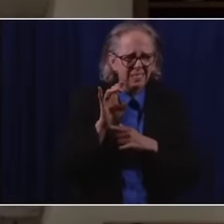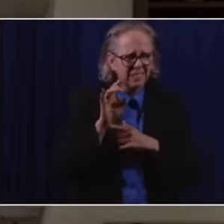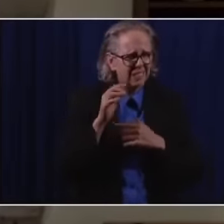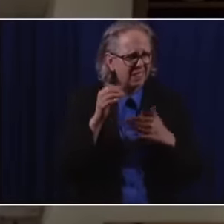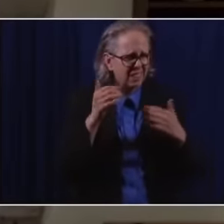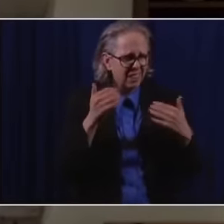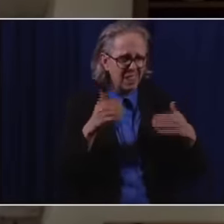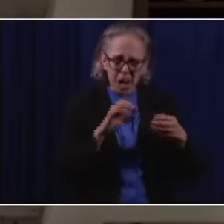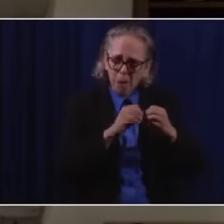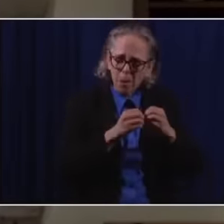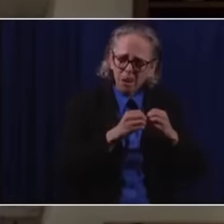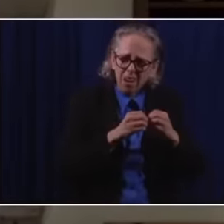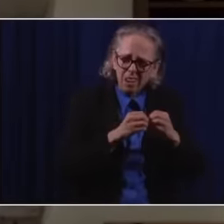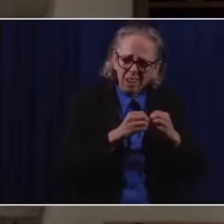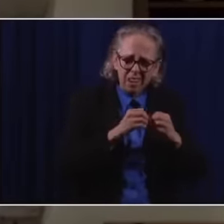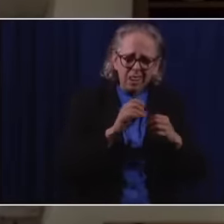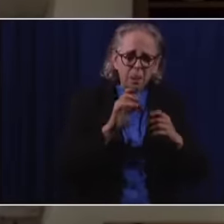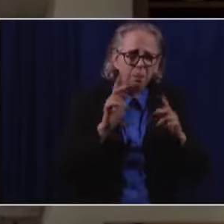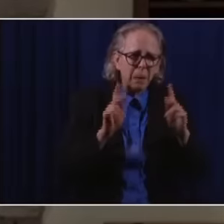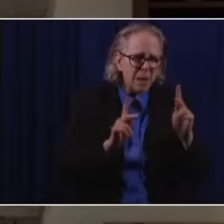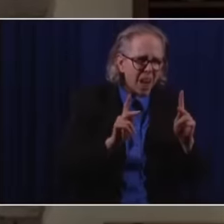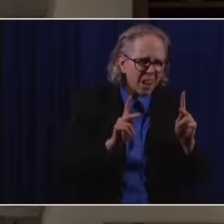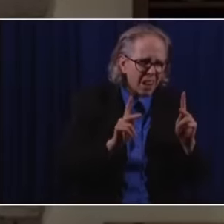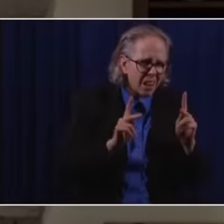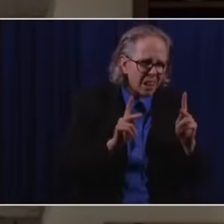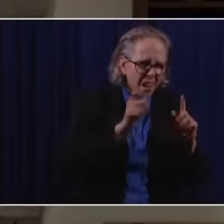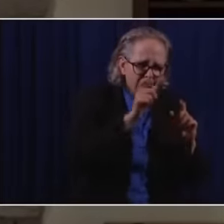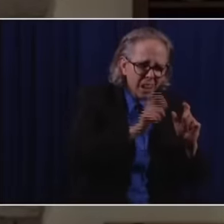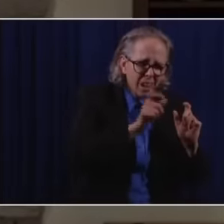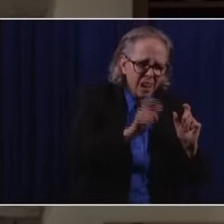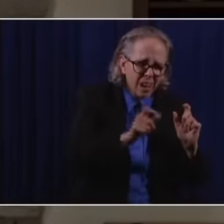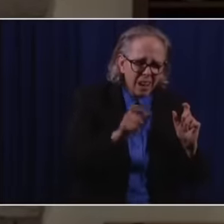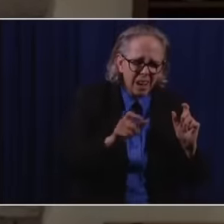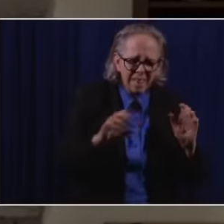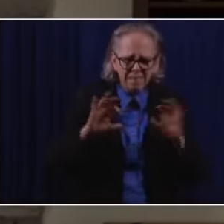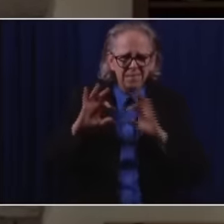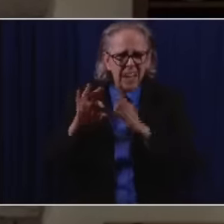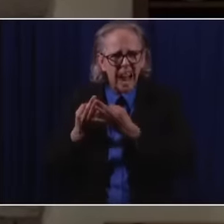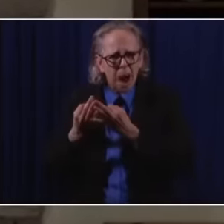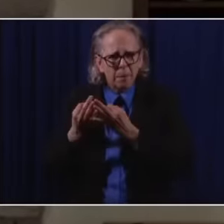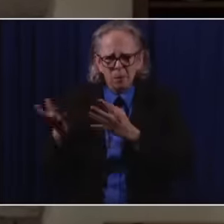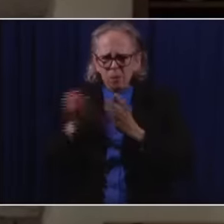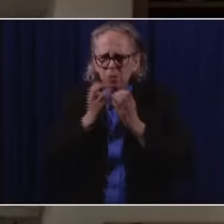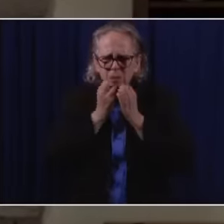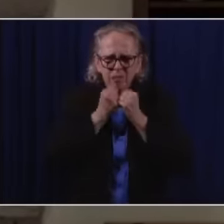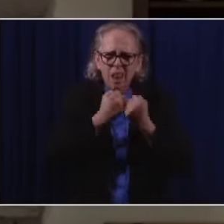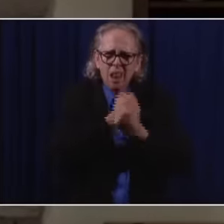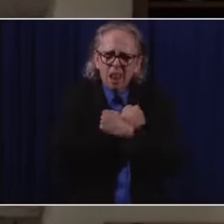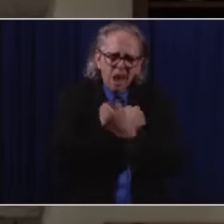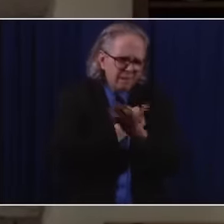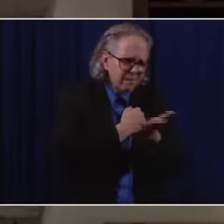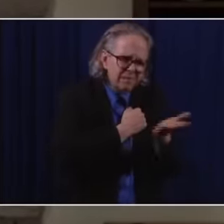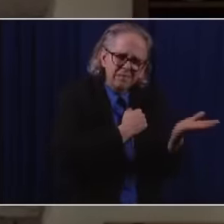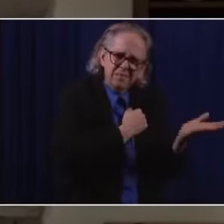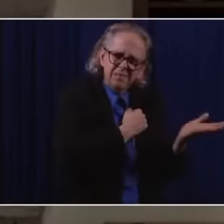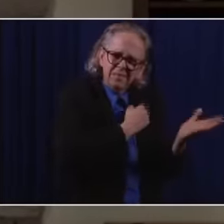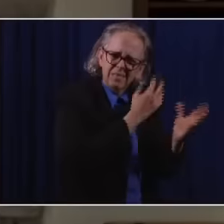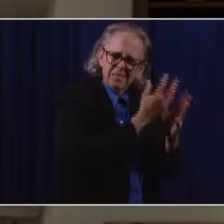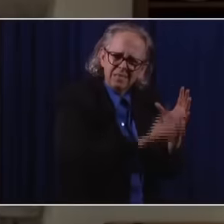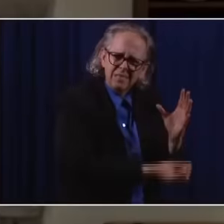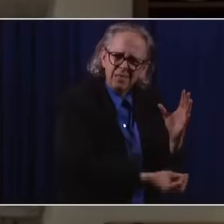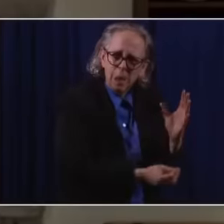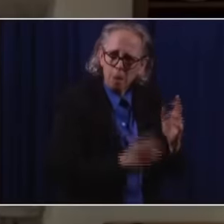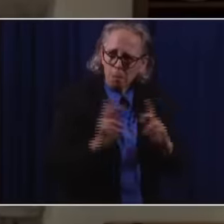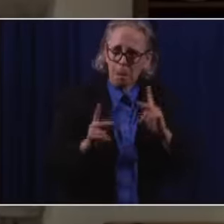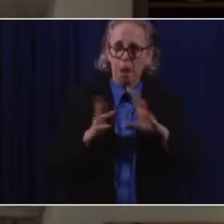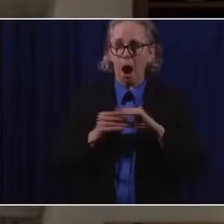ones. They were a mother, father, sister, brother, child. And to trivialize these lives, as